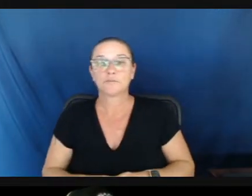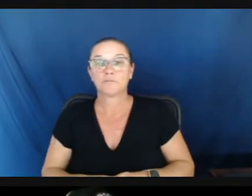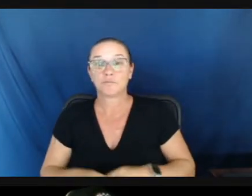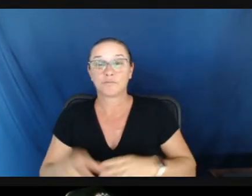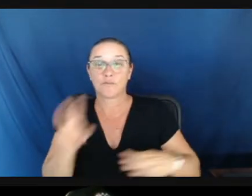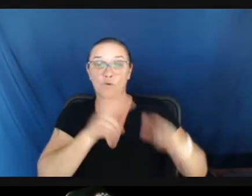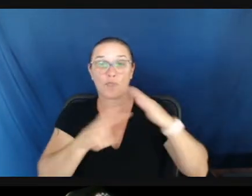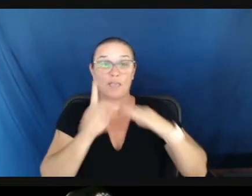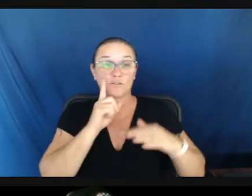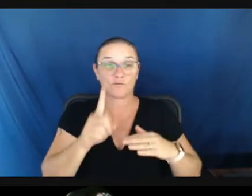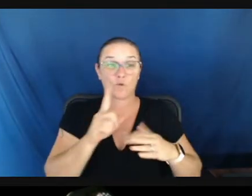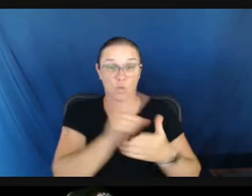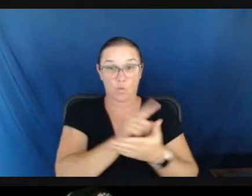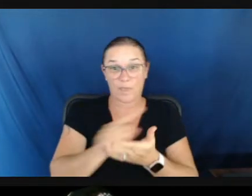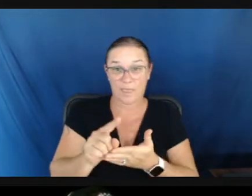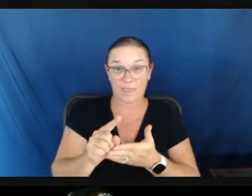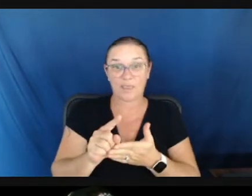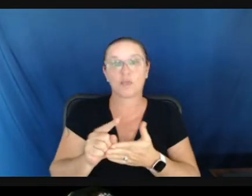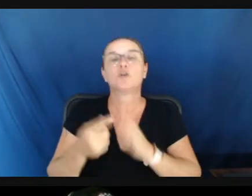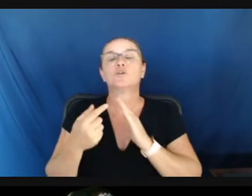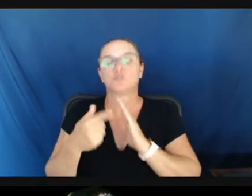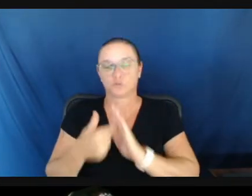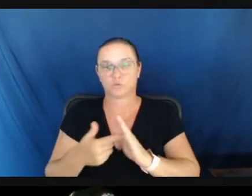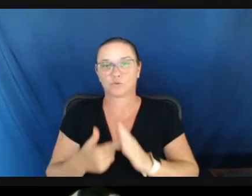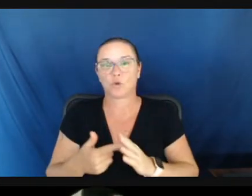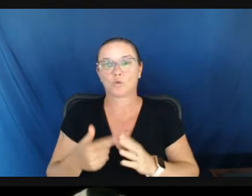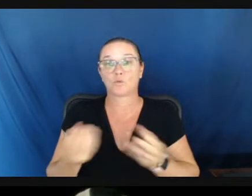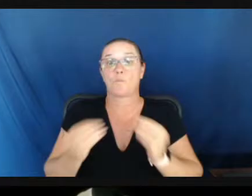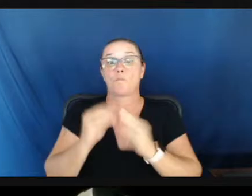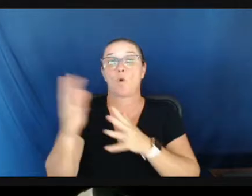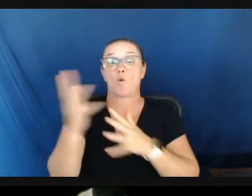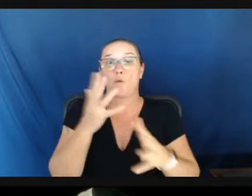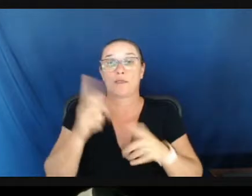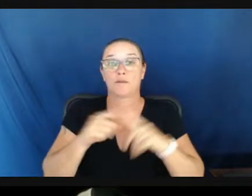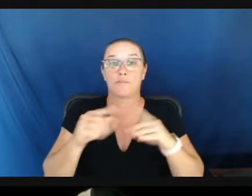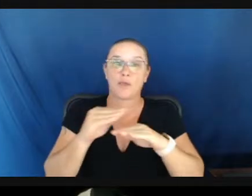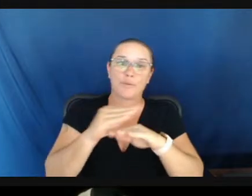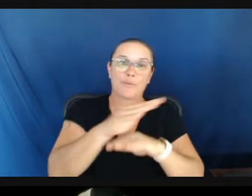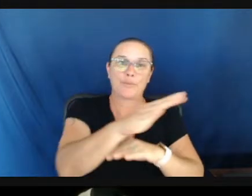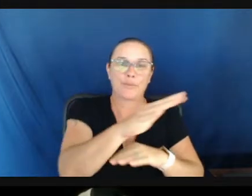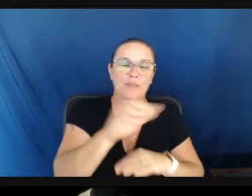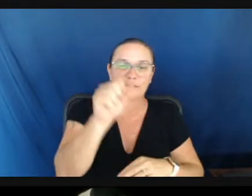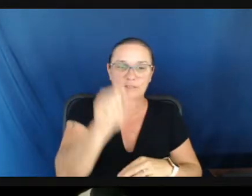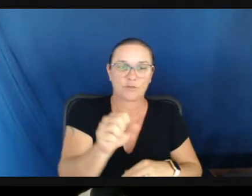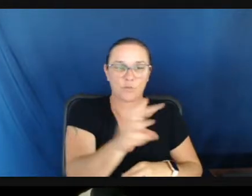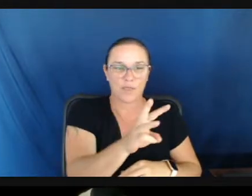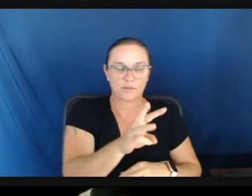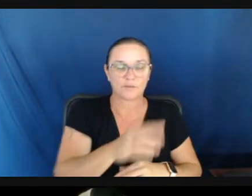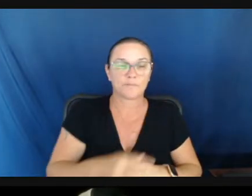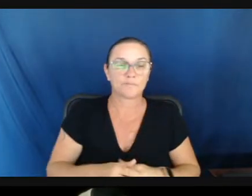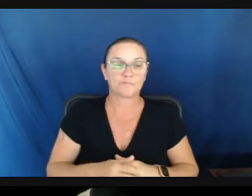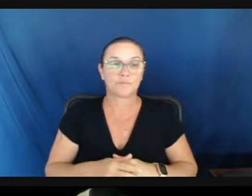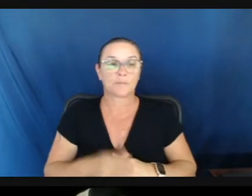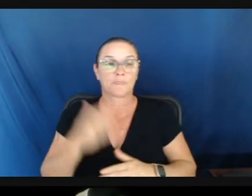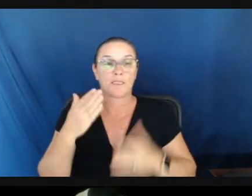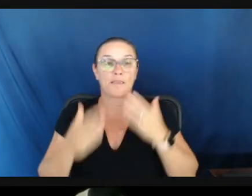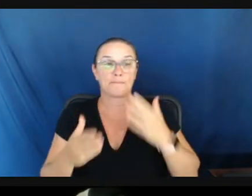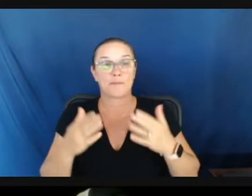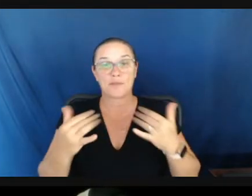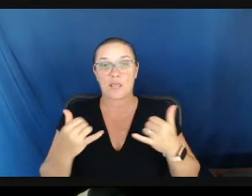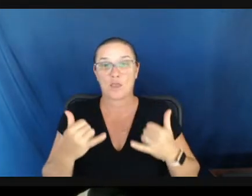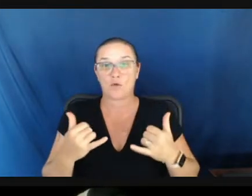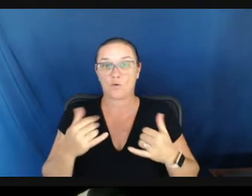actually a little windier than usual. And as we enter May here, perhaps we are entering as well our dominant trade wind